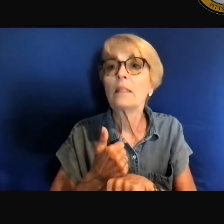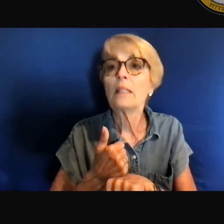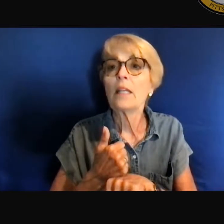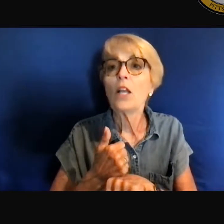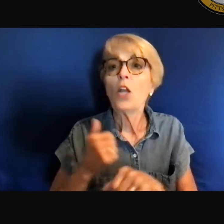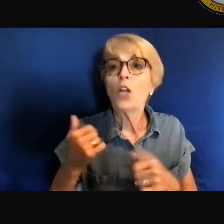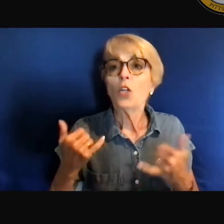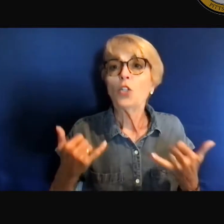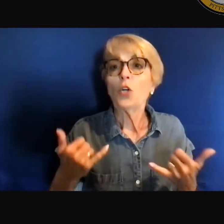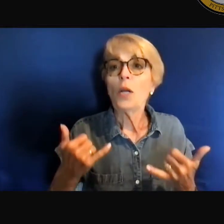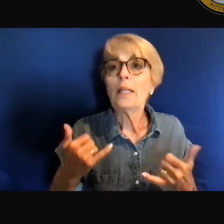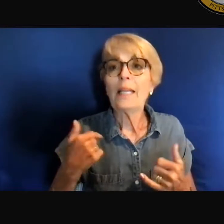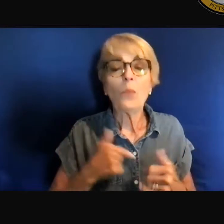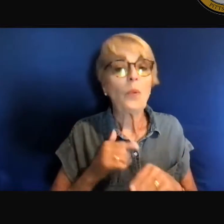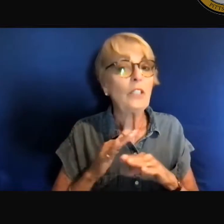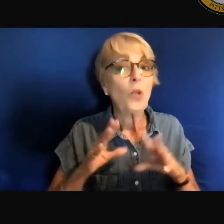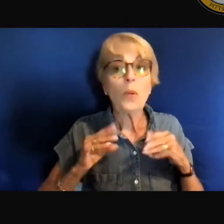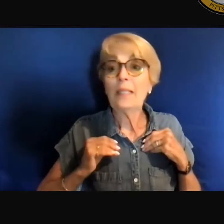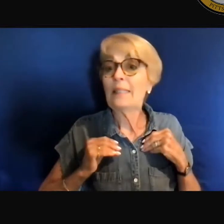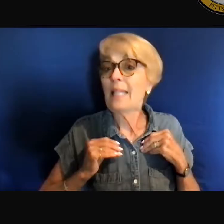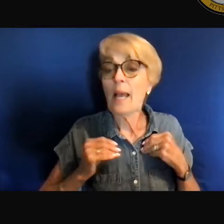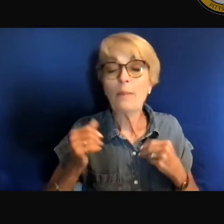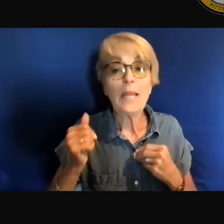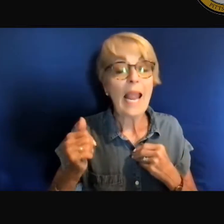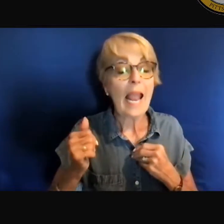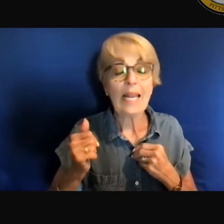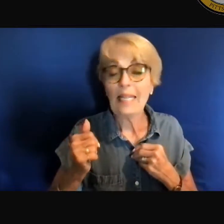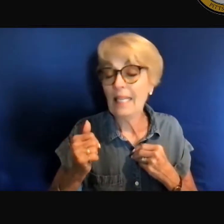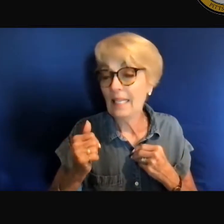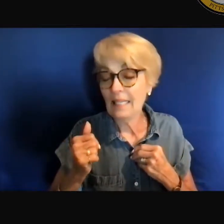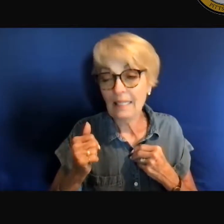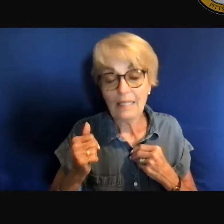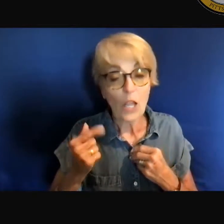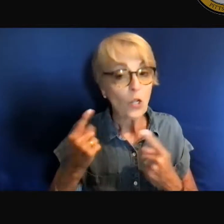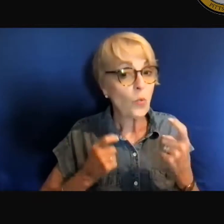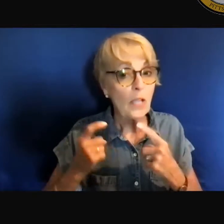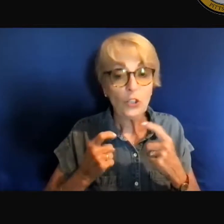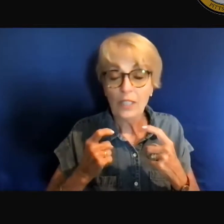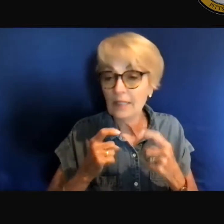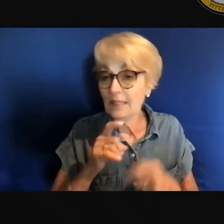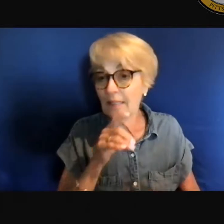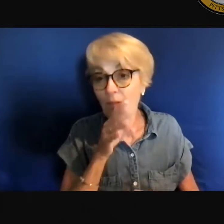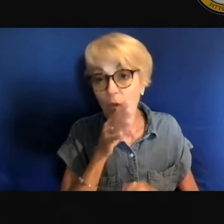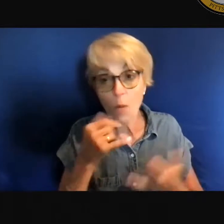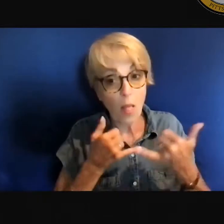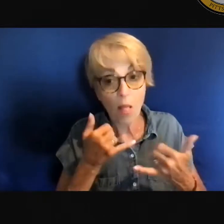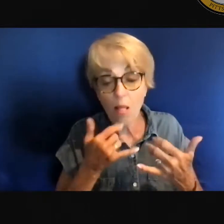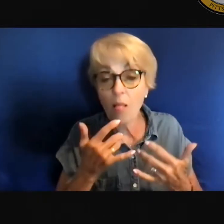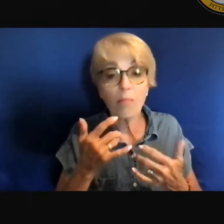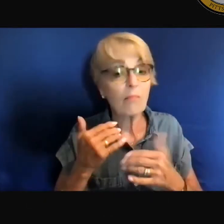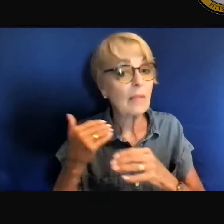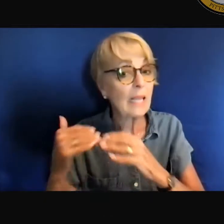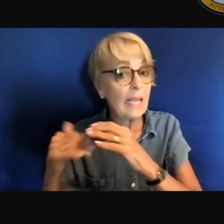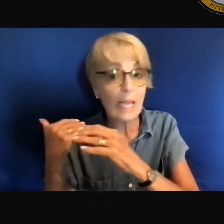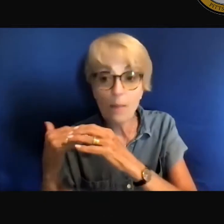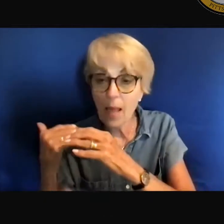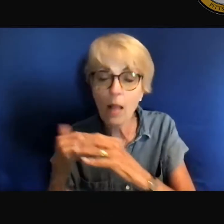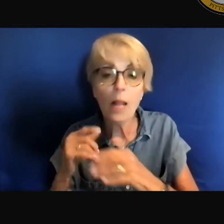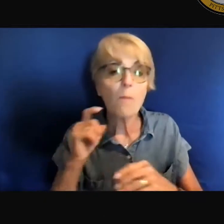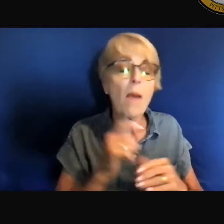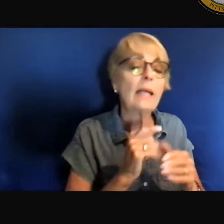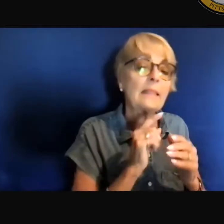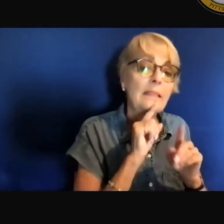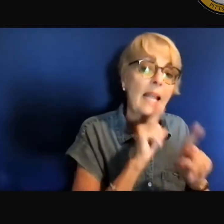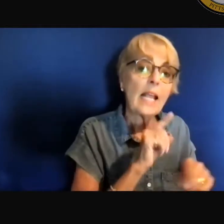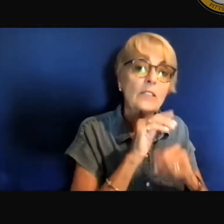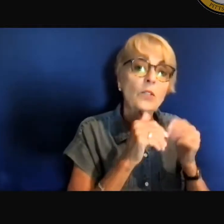currently, we do not accept any questions verbally or via email. They must ask all questions through the question and answer